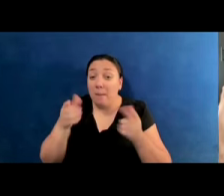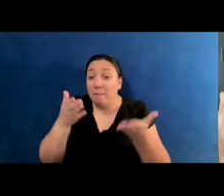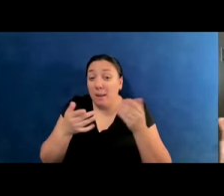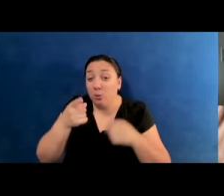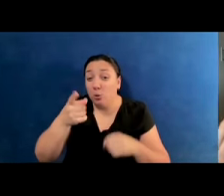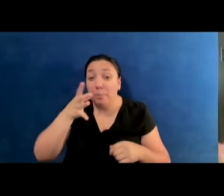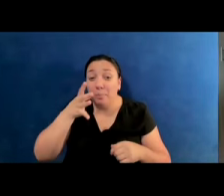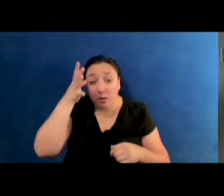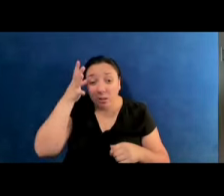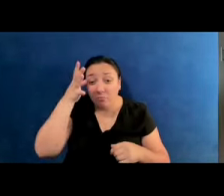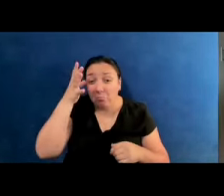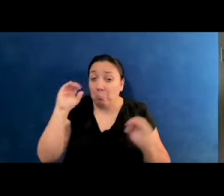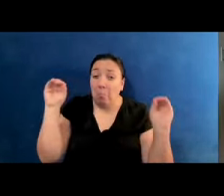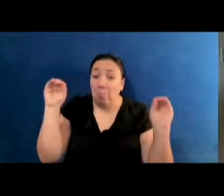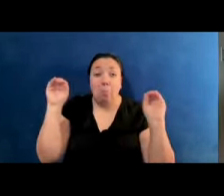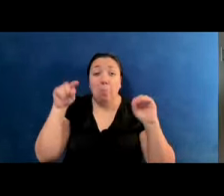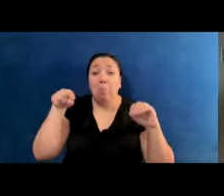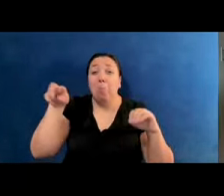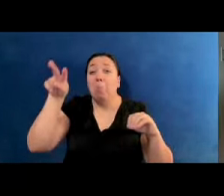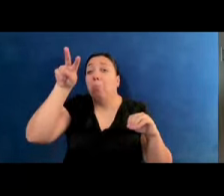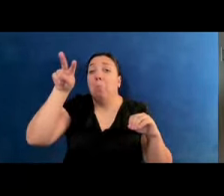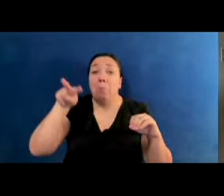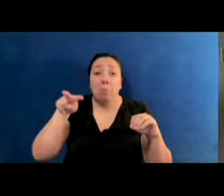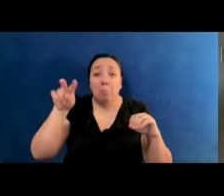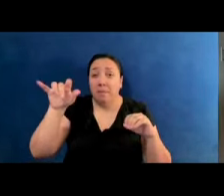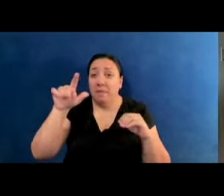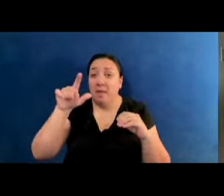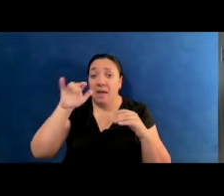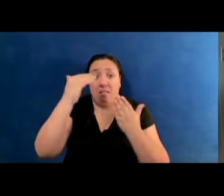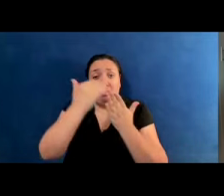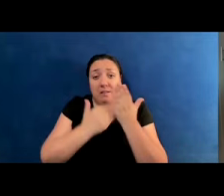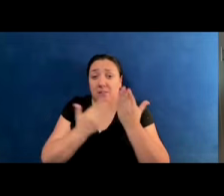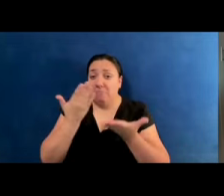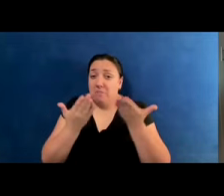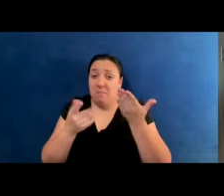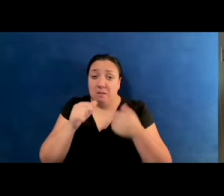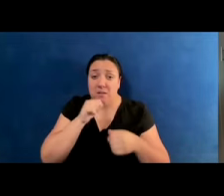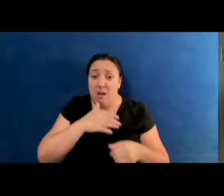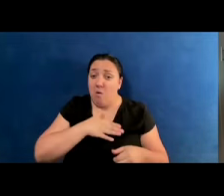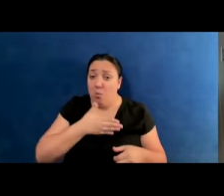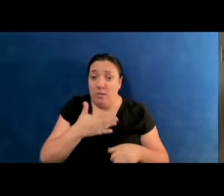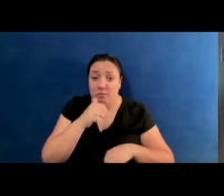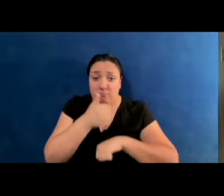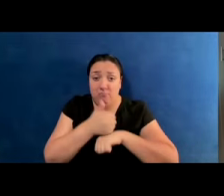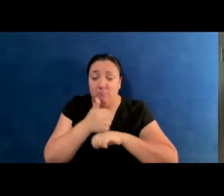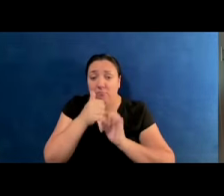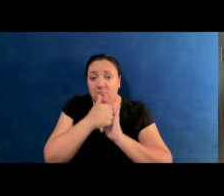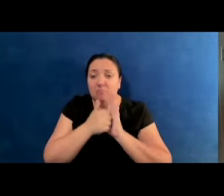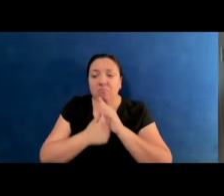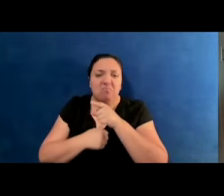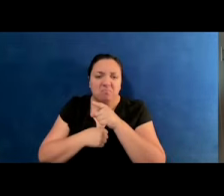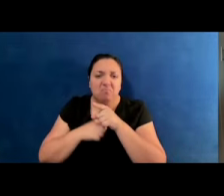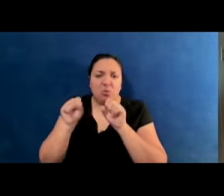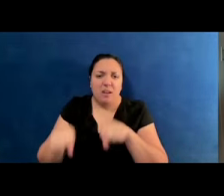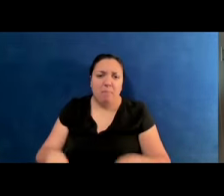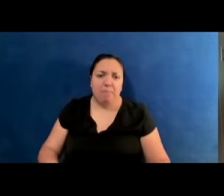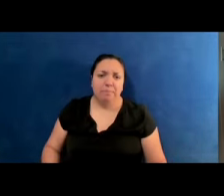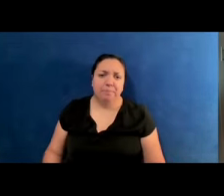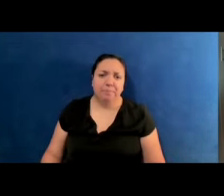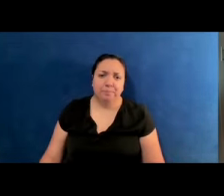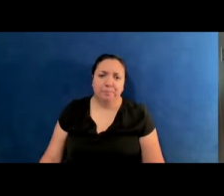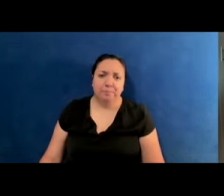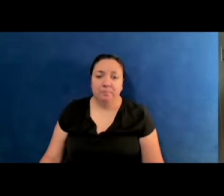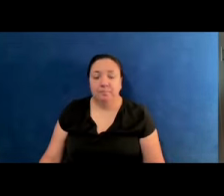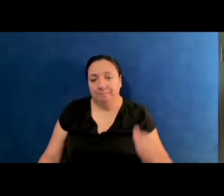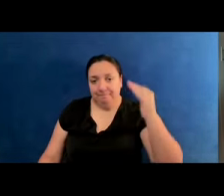parent and nobody up higher on that list is willing to open this account. You're able to open it up.